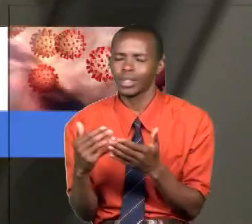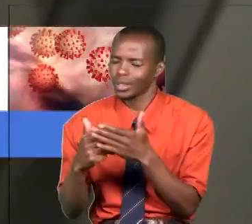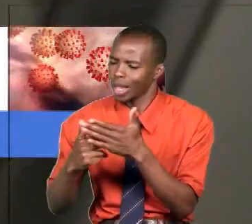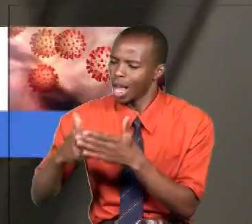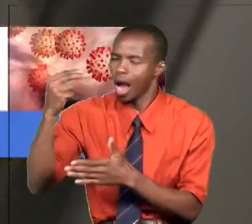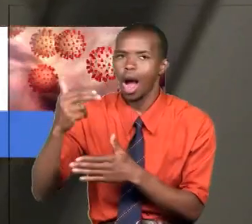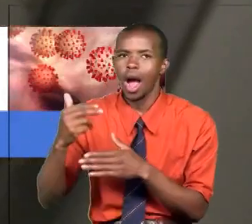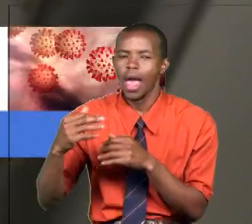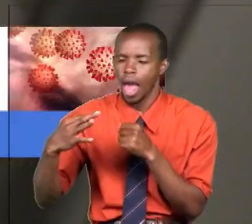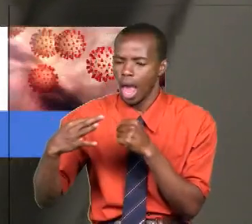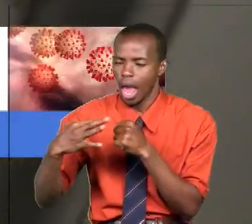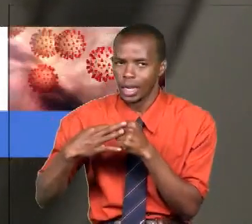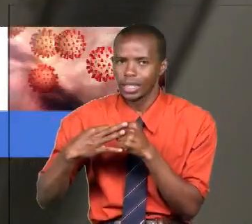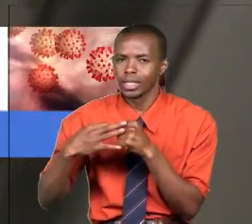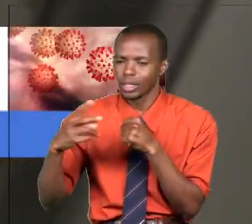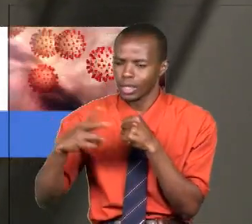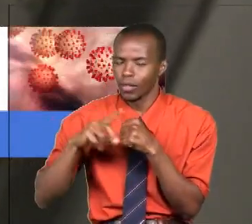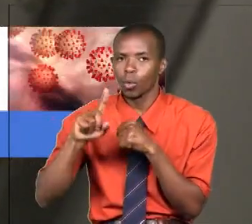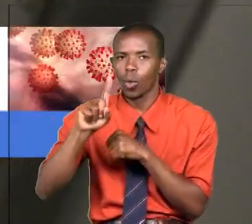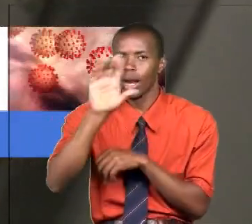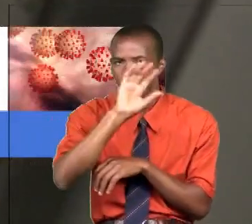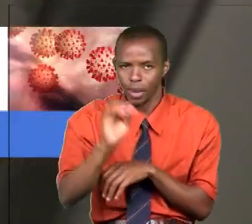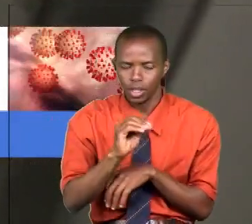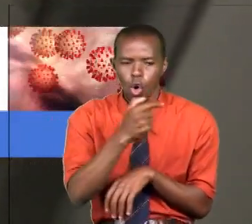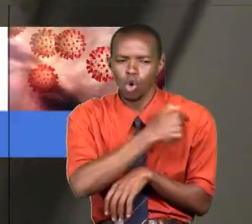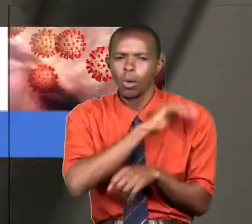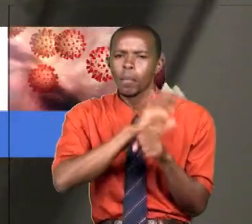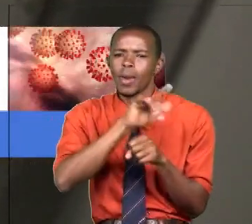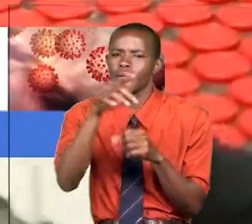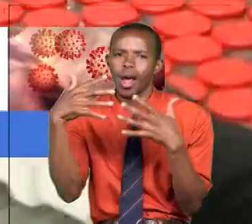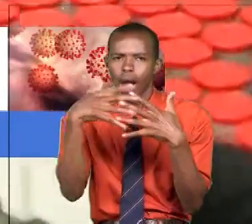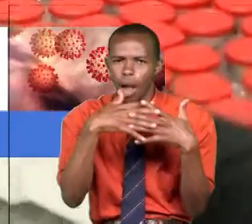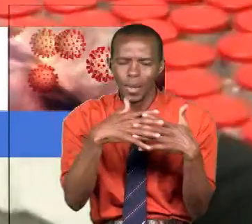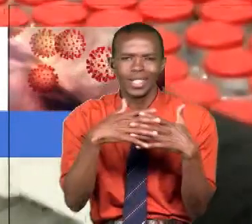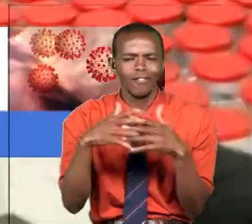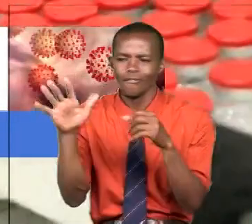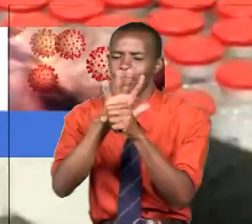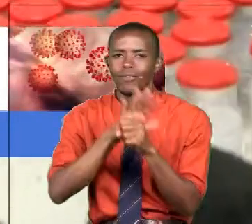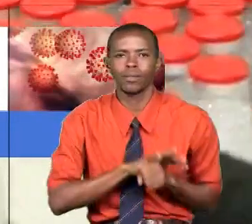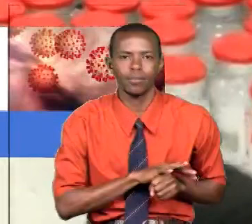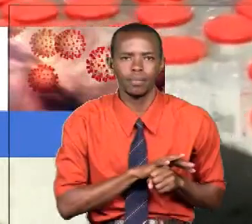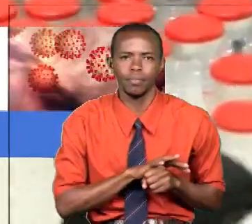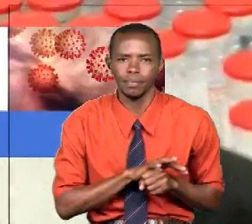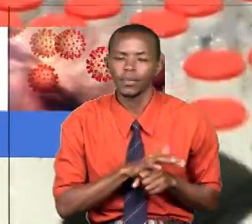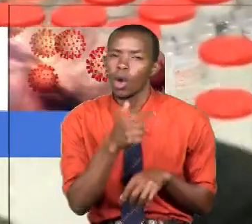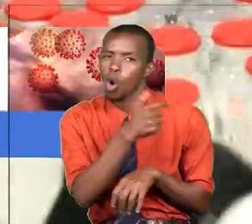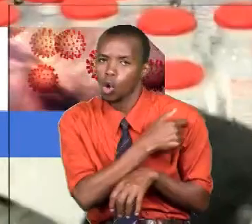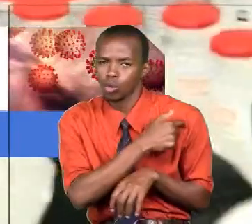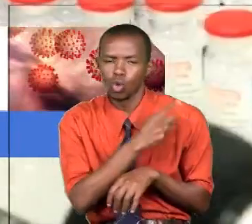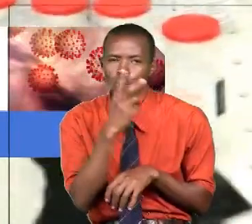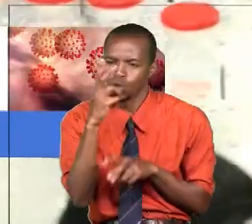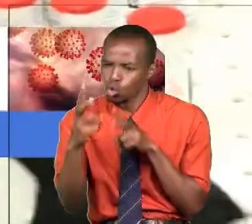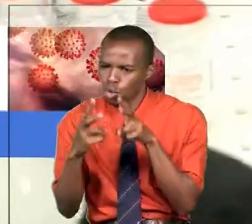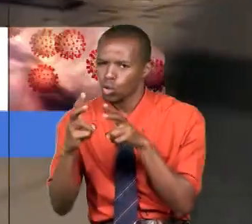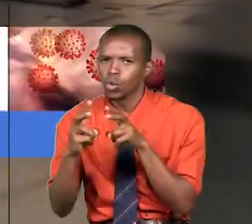as 87.1%, and hospitals in most states are operating at full capacity. Hospitals in 22 states